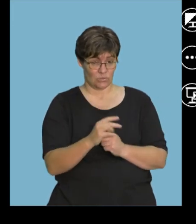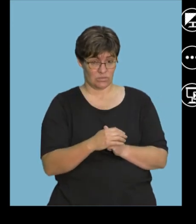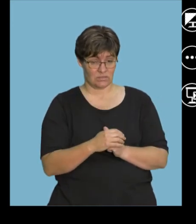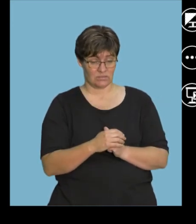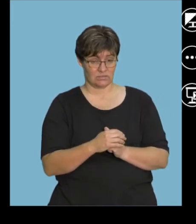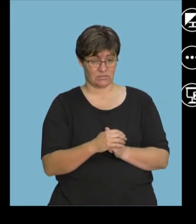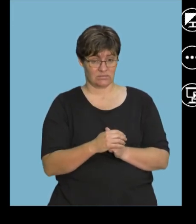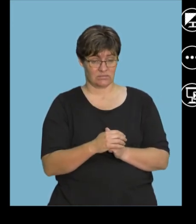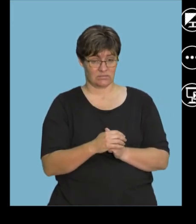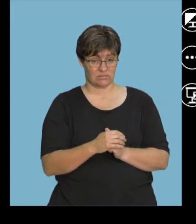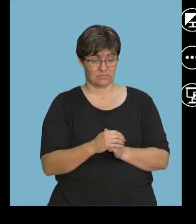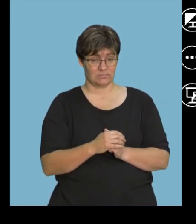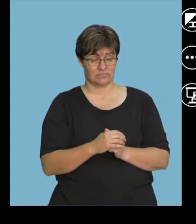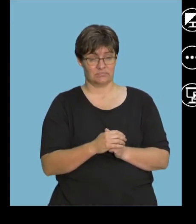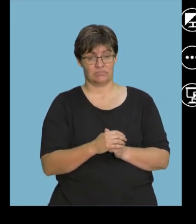into two,